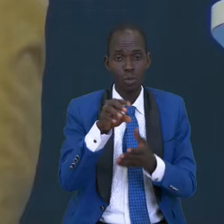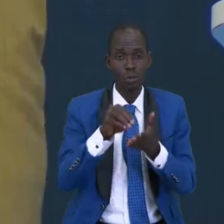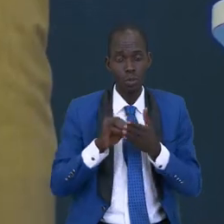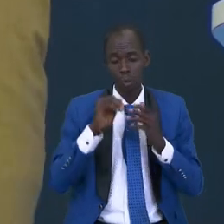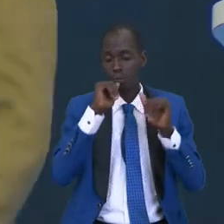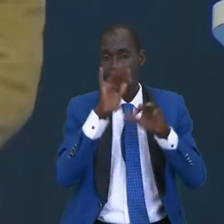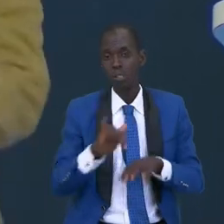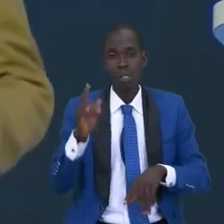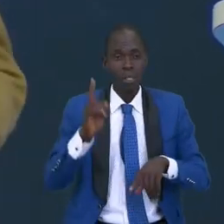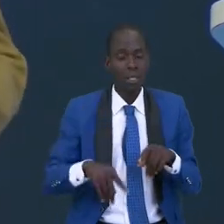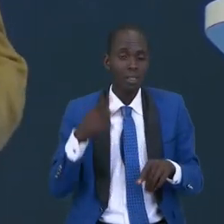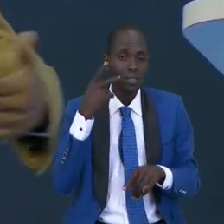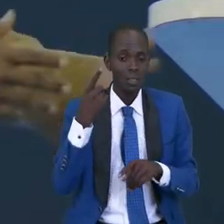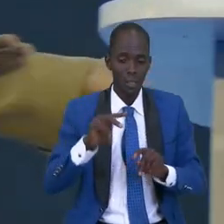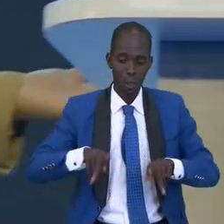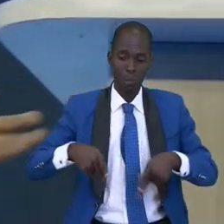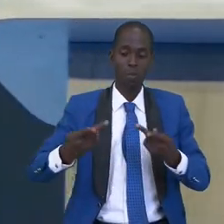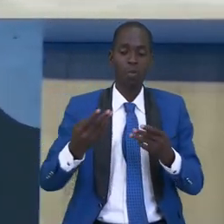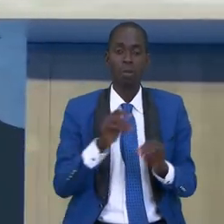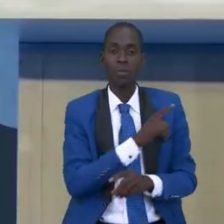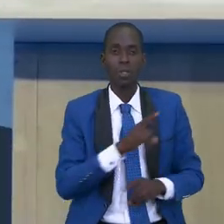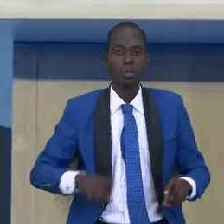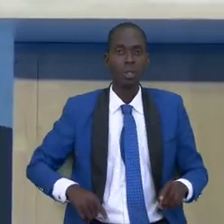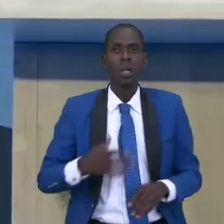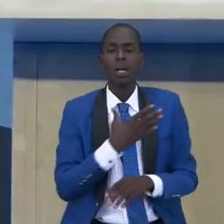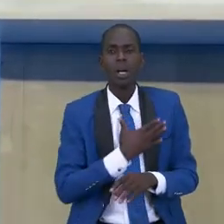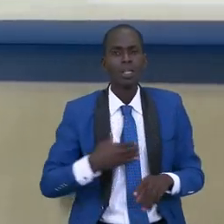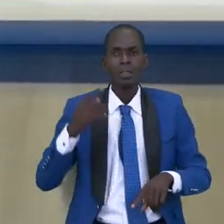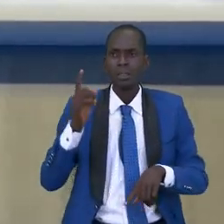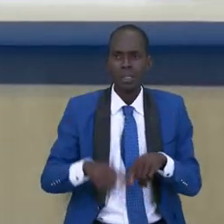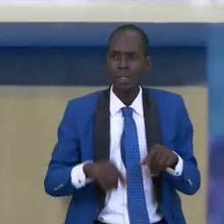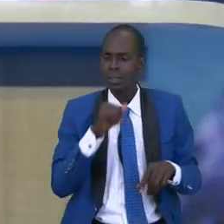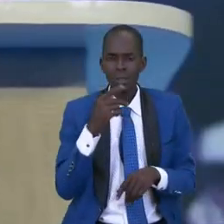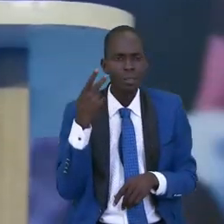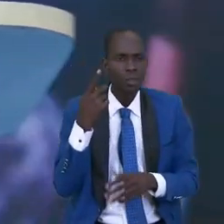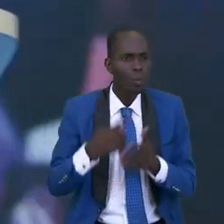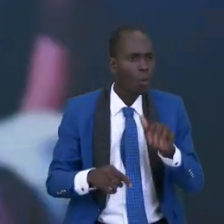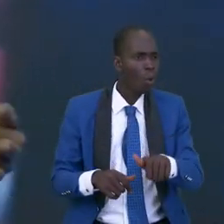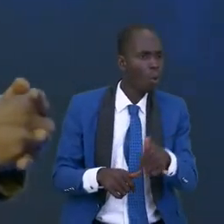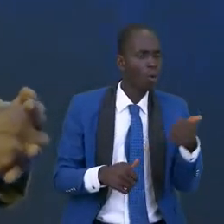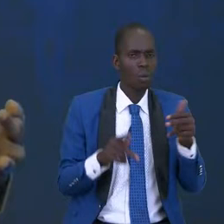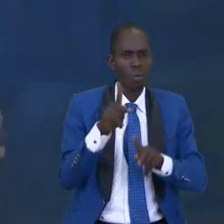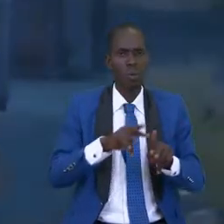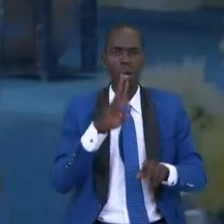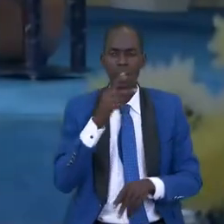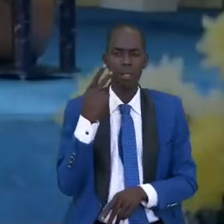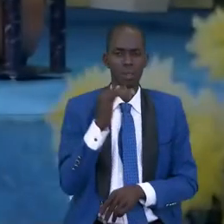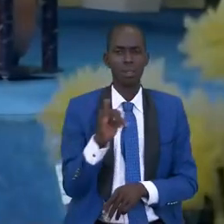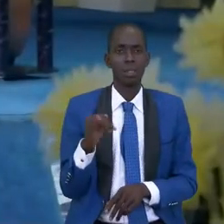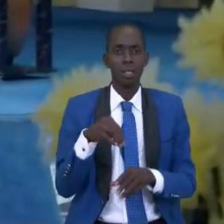the provision of the Lord. And he couldn't even see what other people ordinarily were seeing. And they were told in